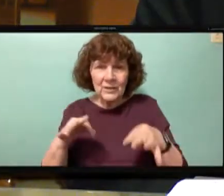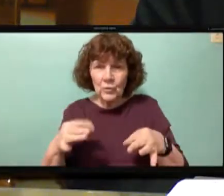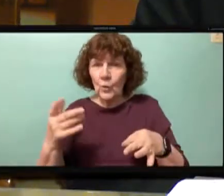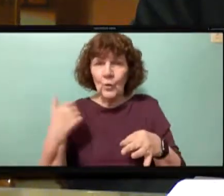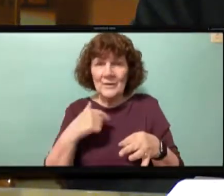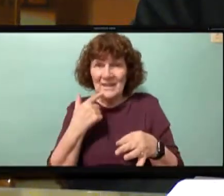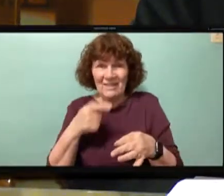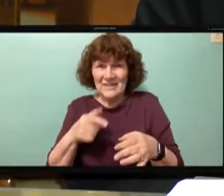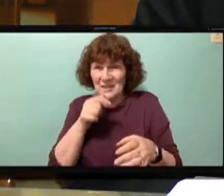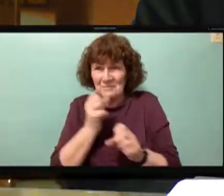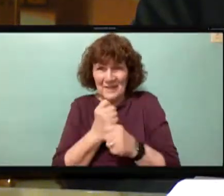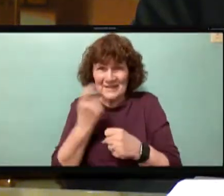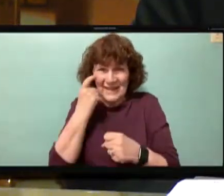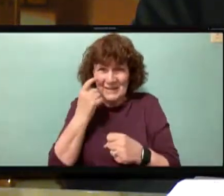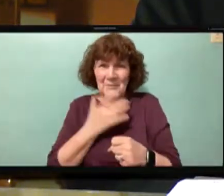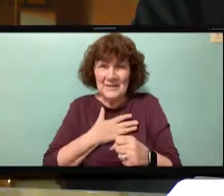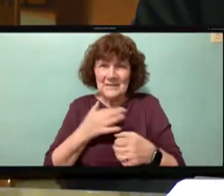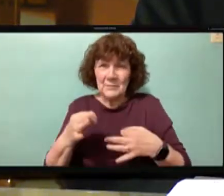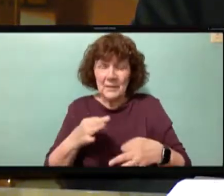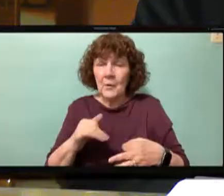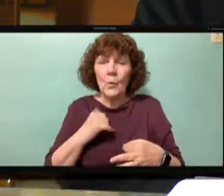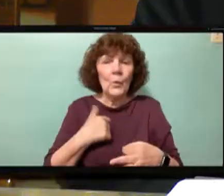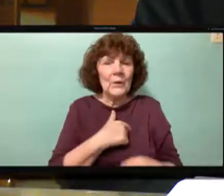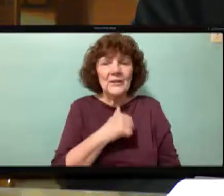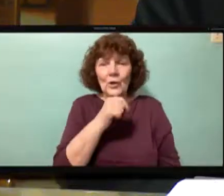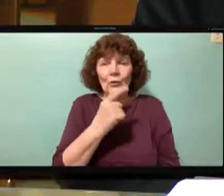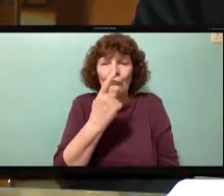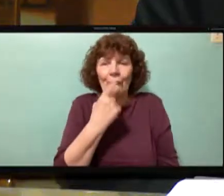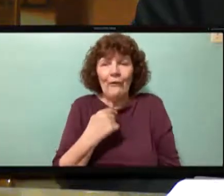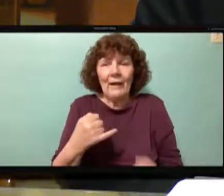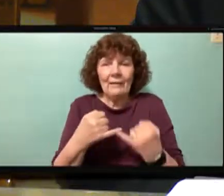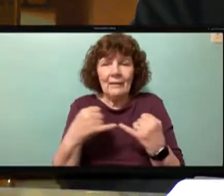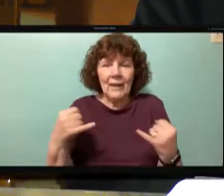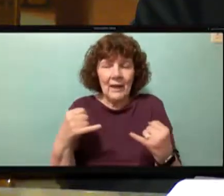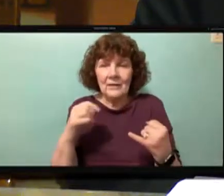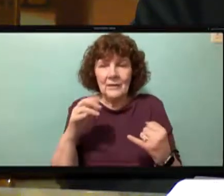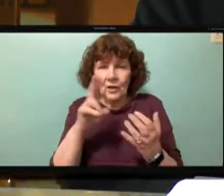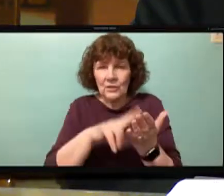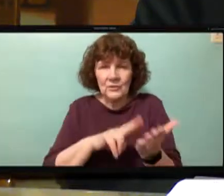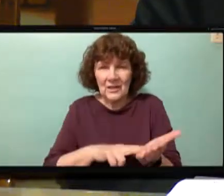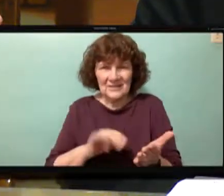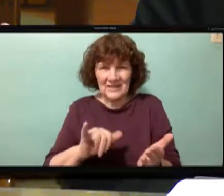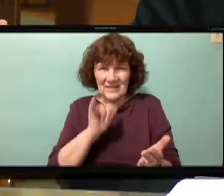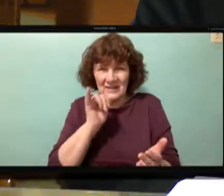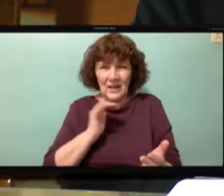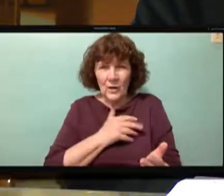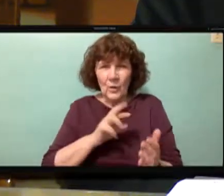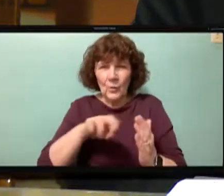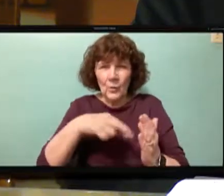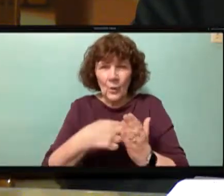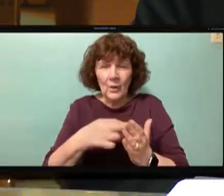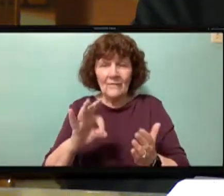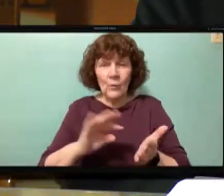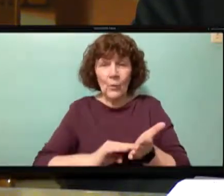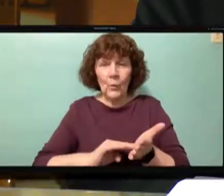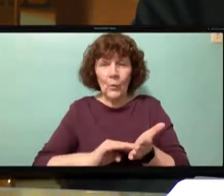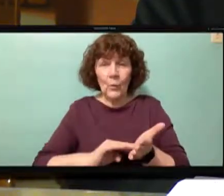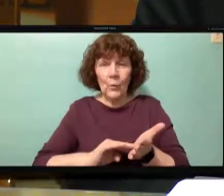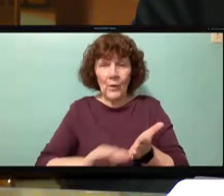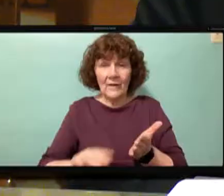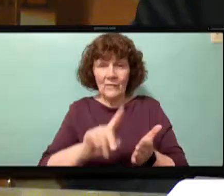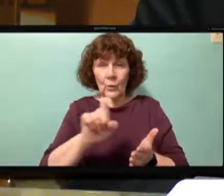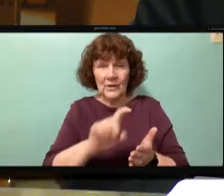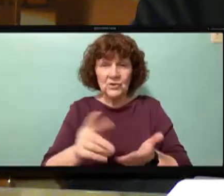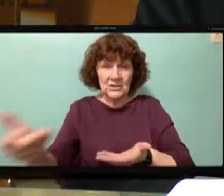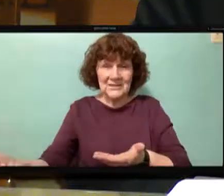contracts. That isn't the role of our office. And so when waiver questions come to us, it's already been approved by council by the time we see